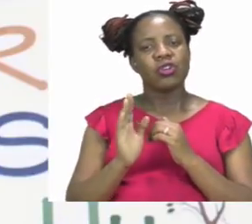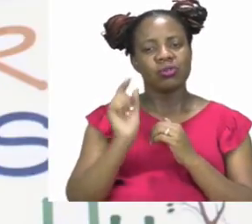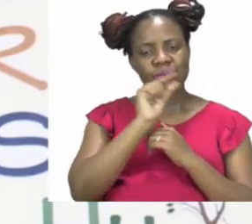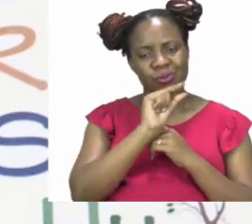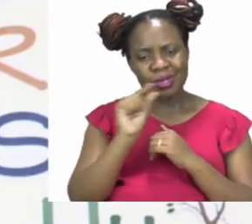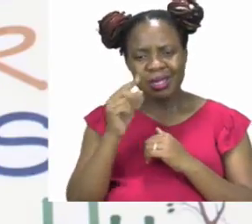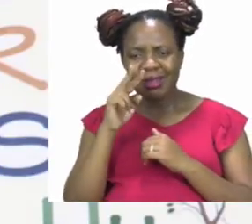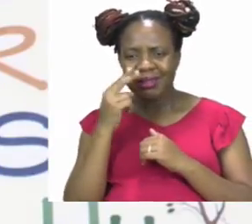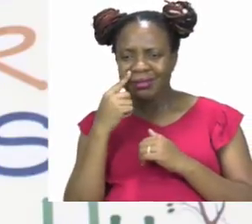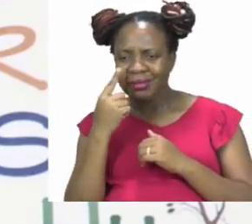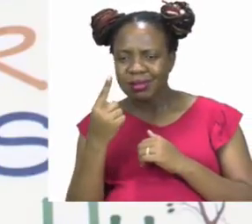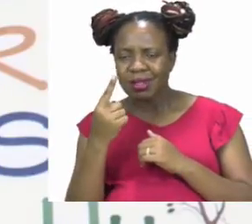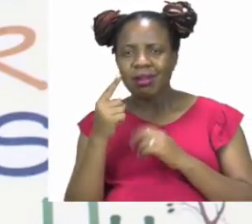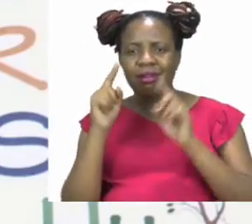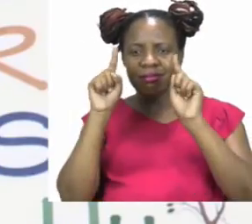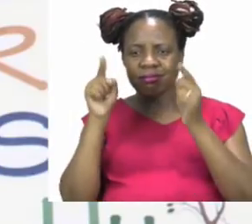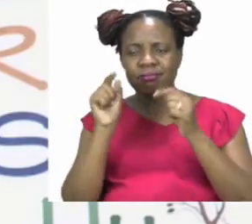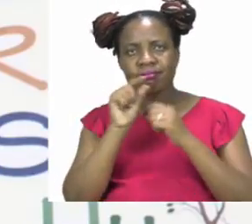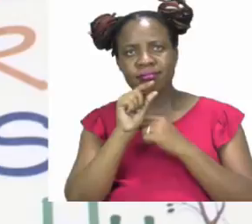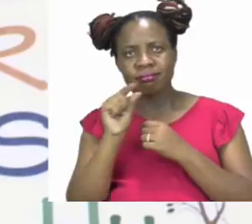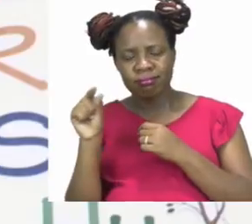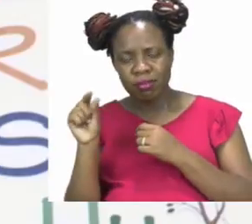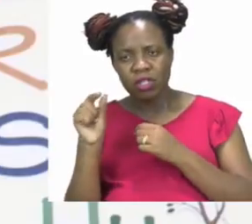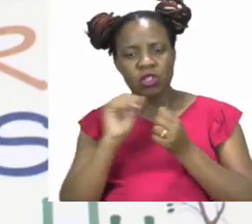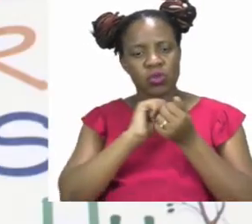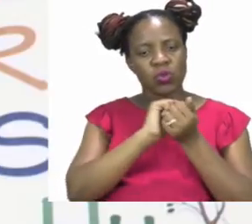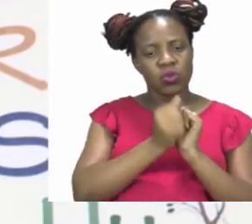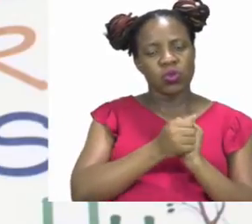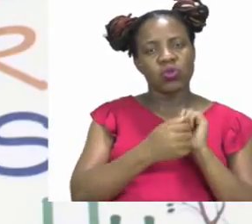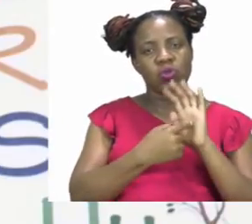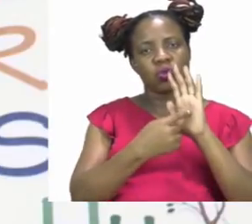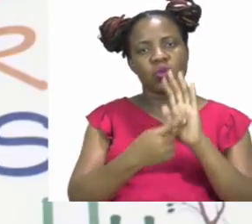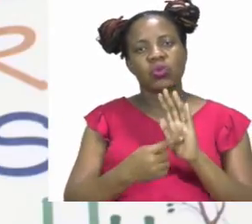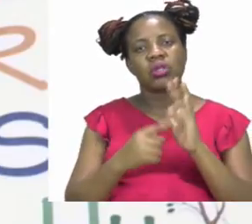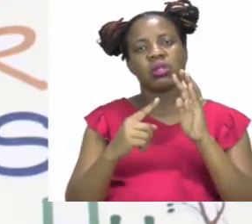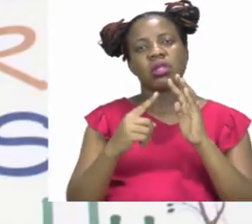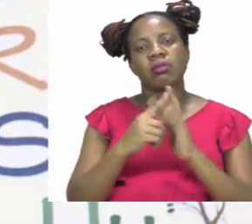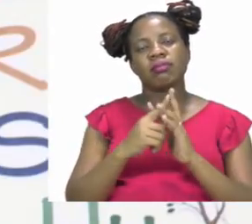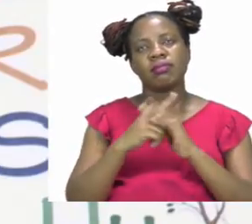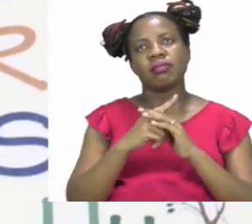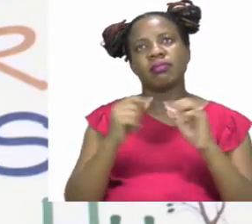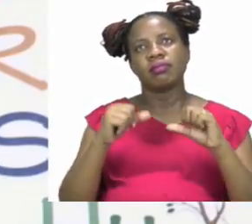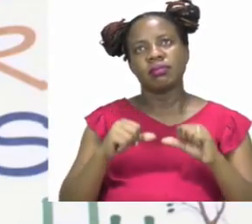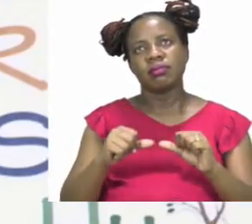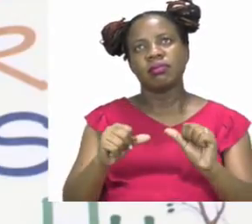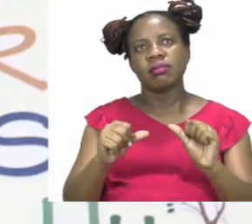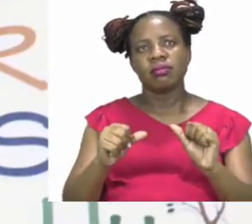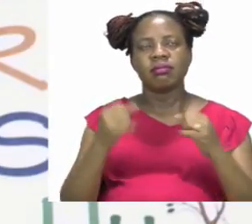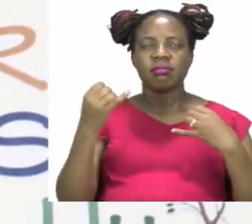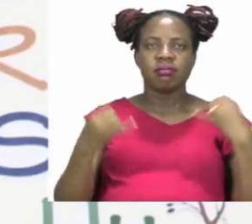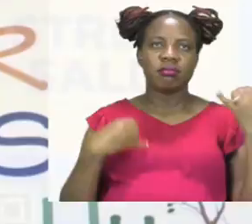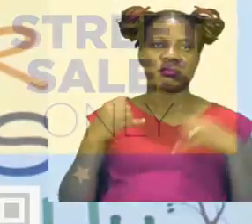need to change them to the present continuous tense. Have fun everyone. I will see you